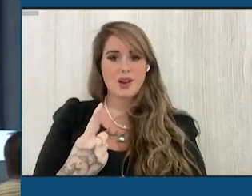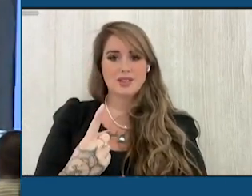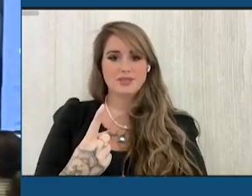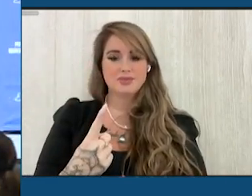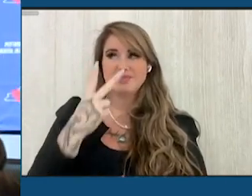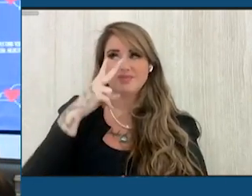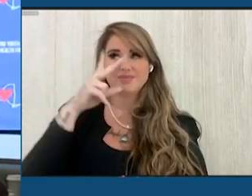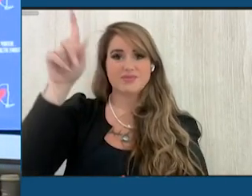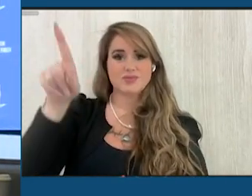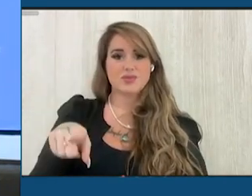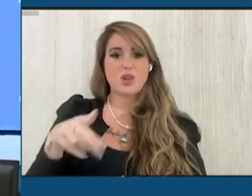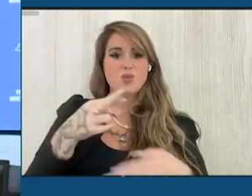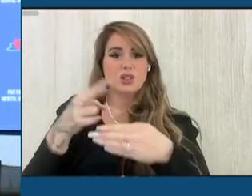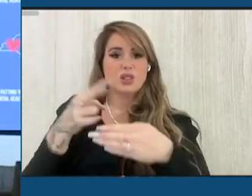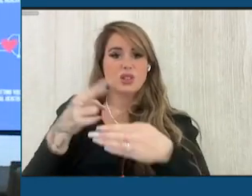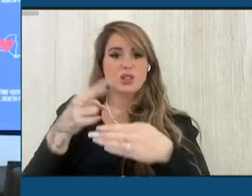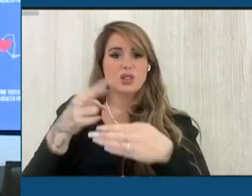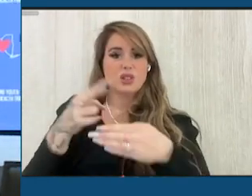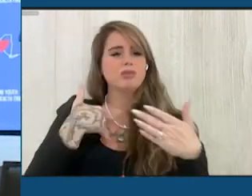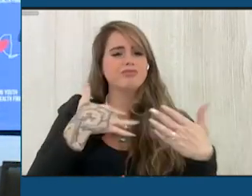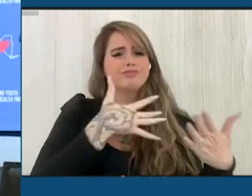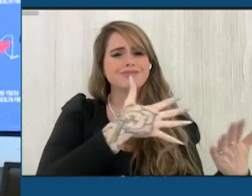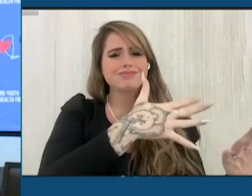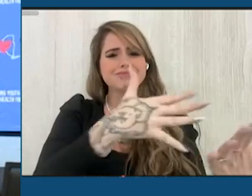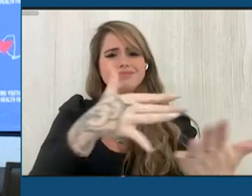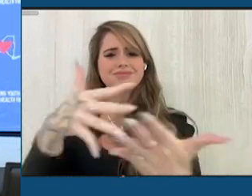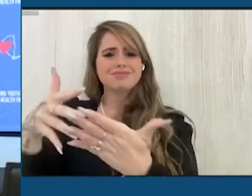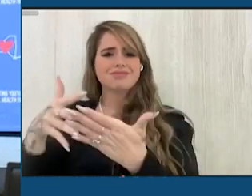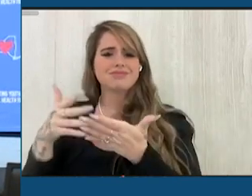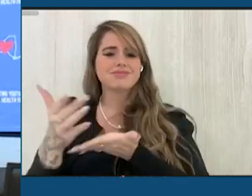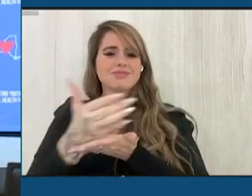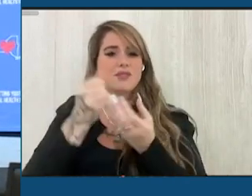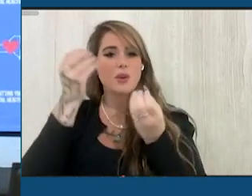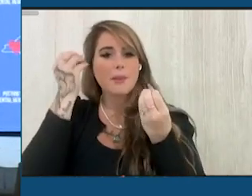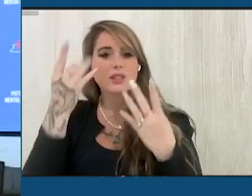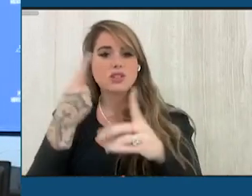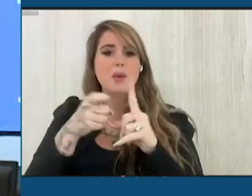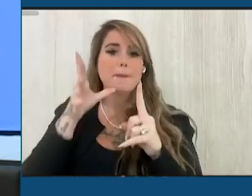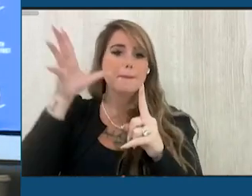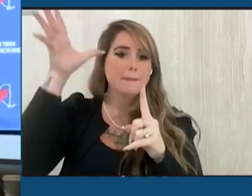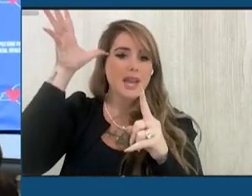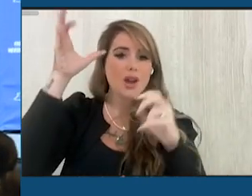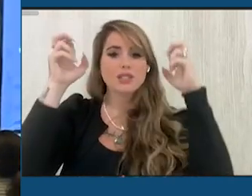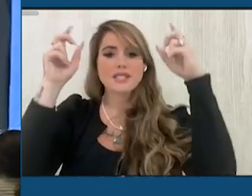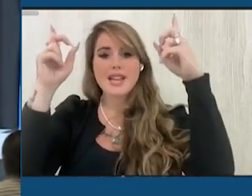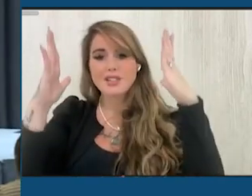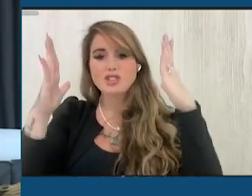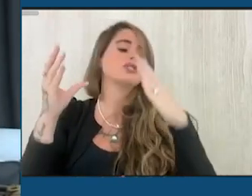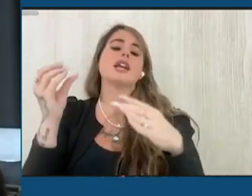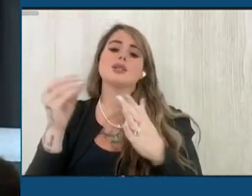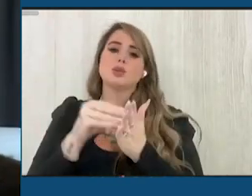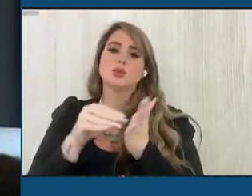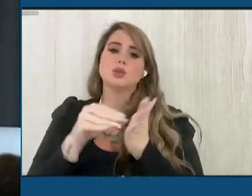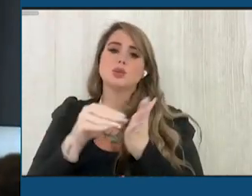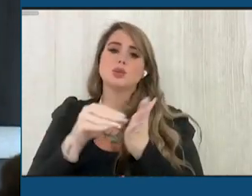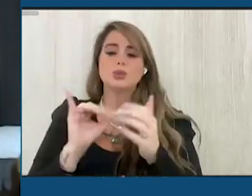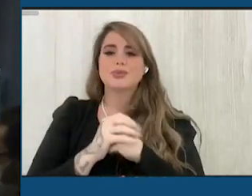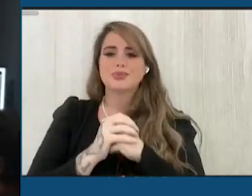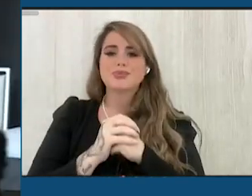of multiple studies that we have done with parents and with educators and with students themselves.